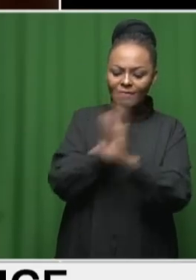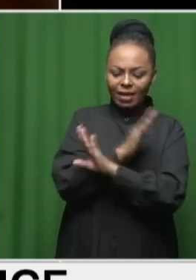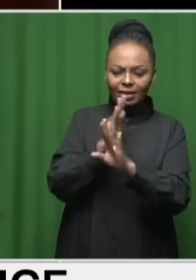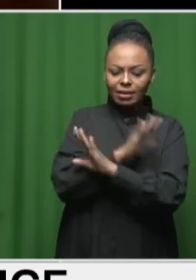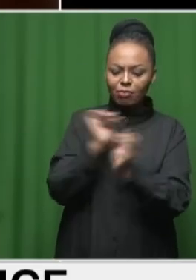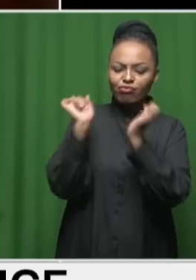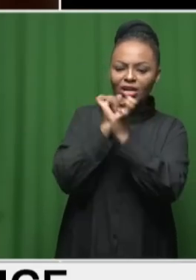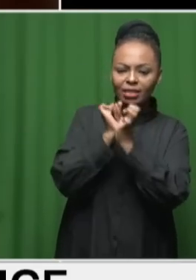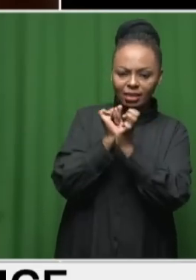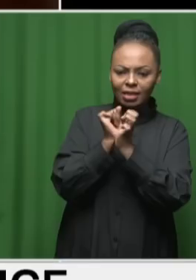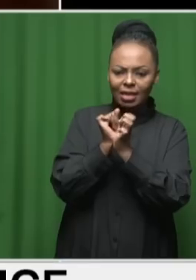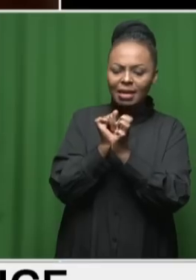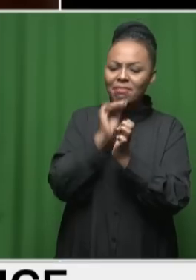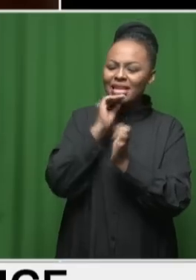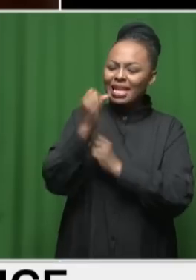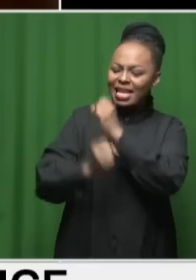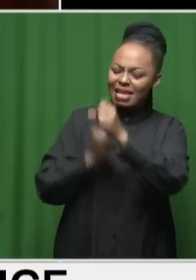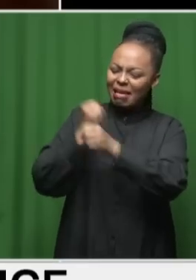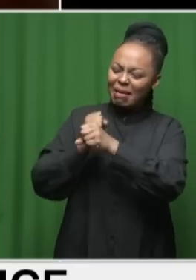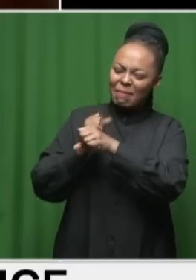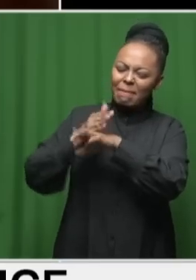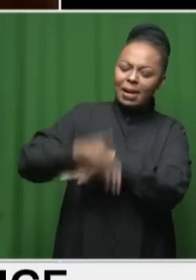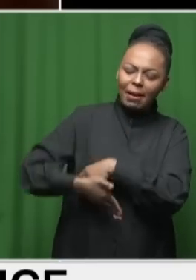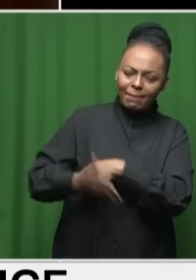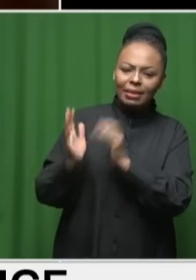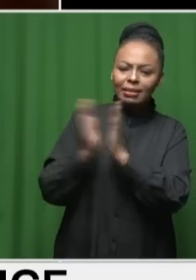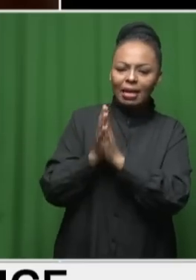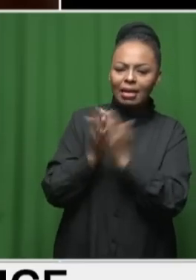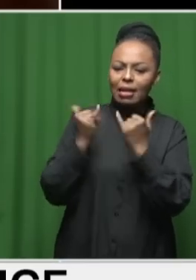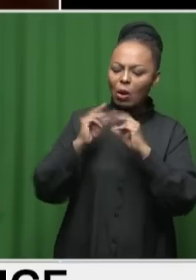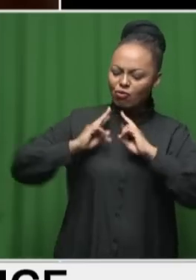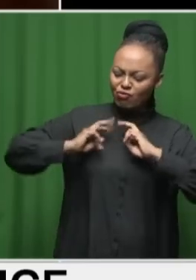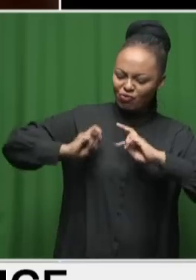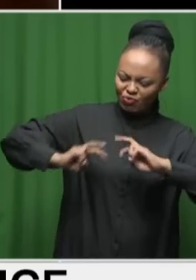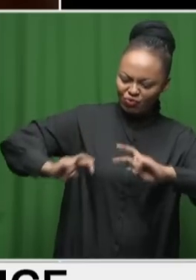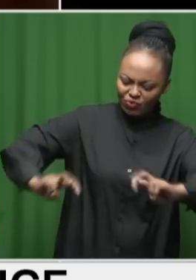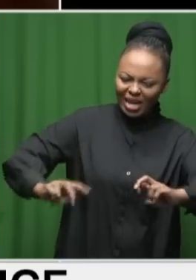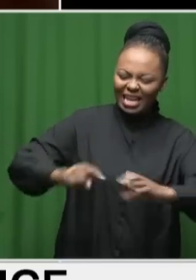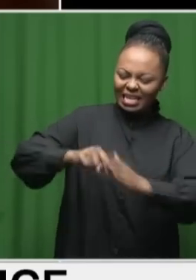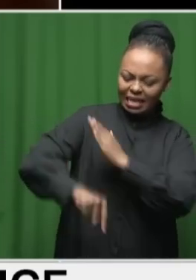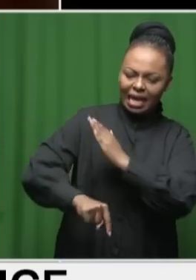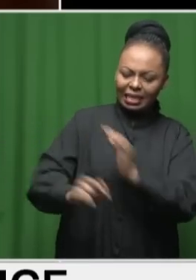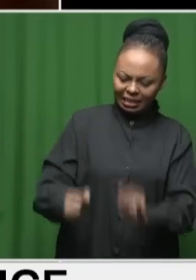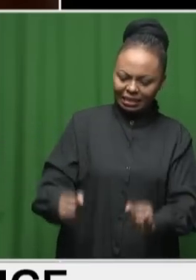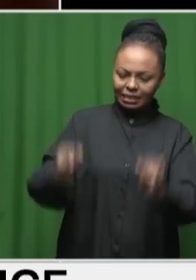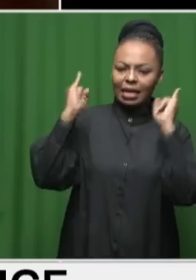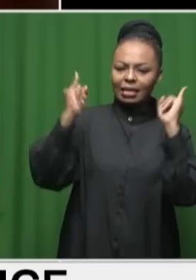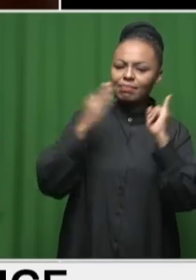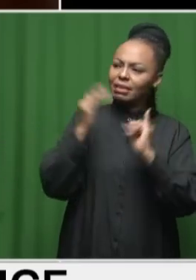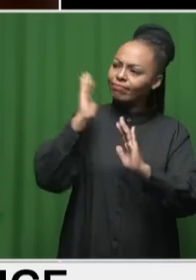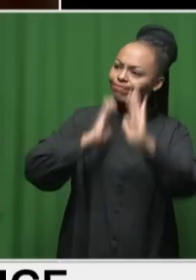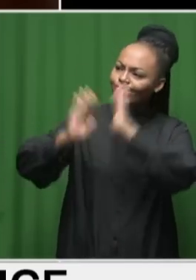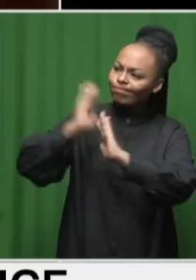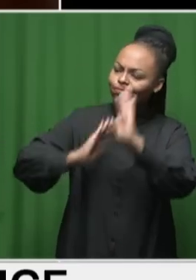that spans over a decade, where you did some serious investigations. Just paint a picture for